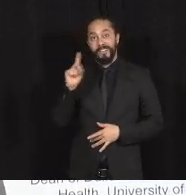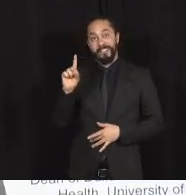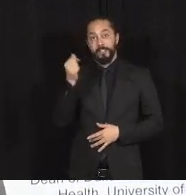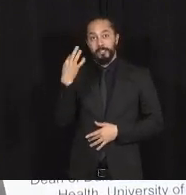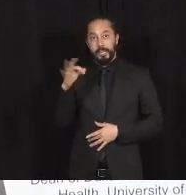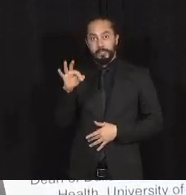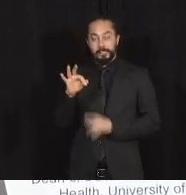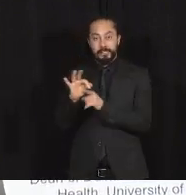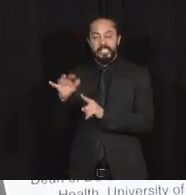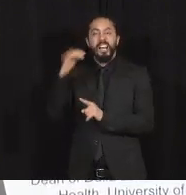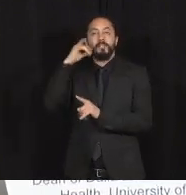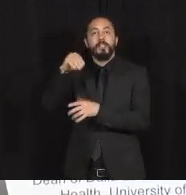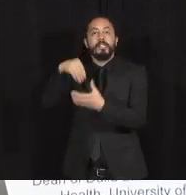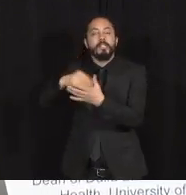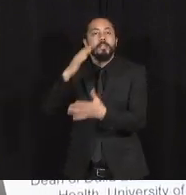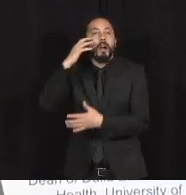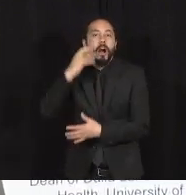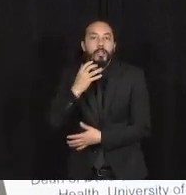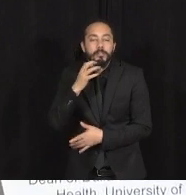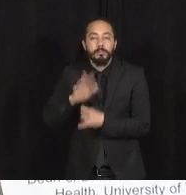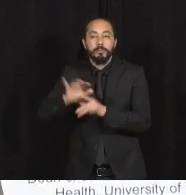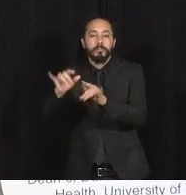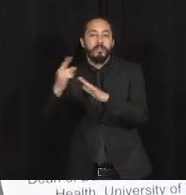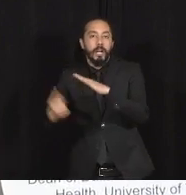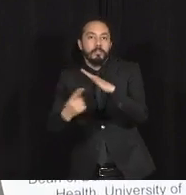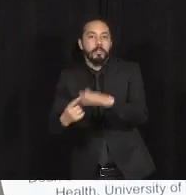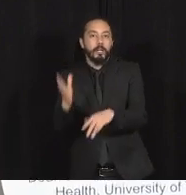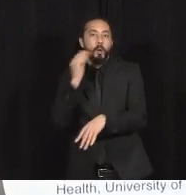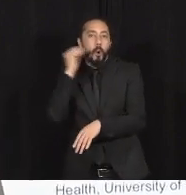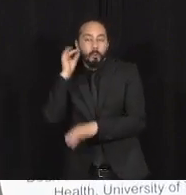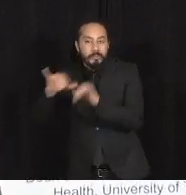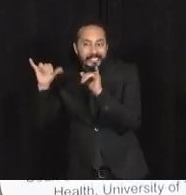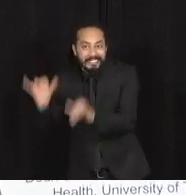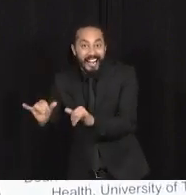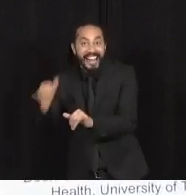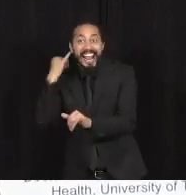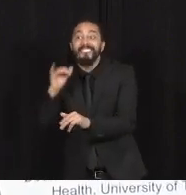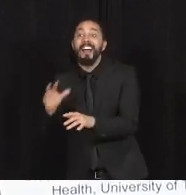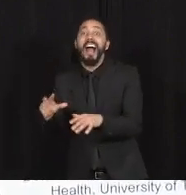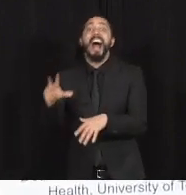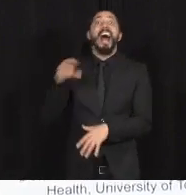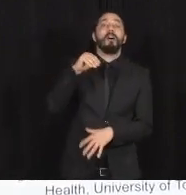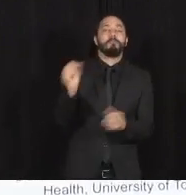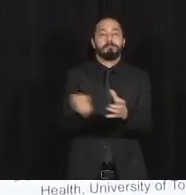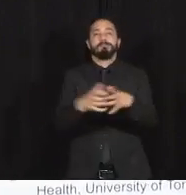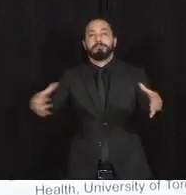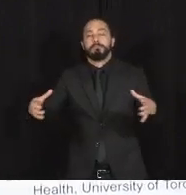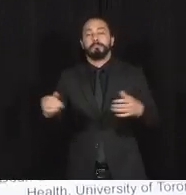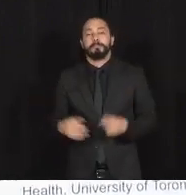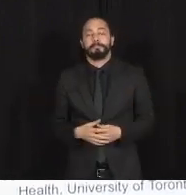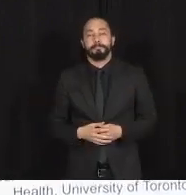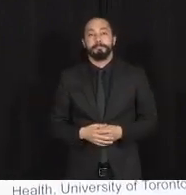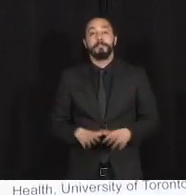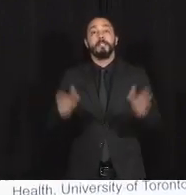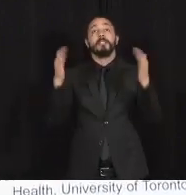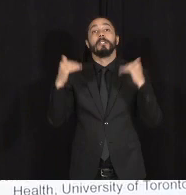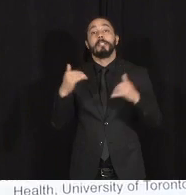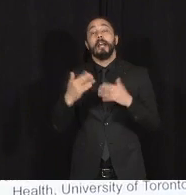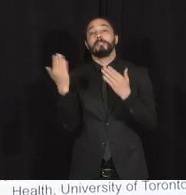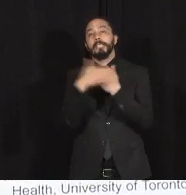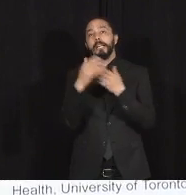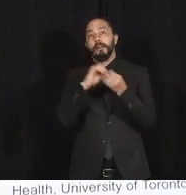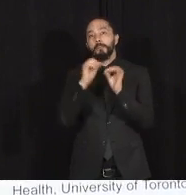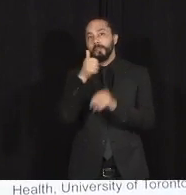outbreaks. Going along to the next slide, which is slide 10, you'll see the curves that look at the